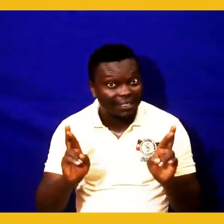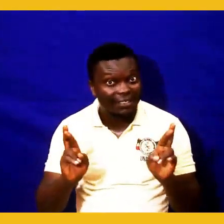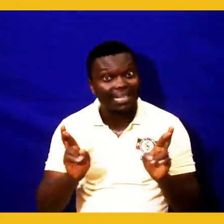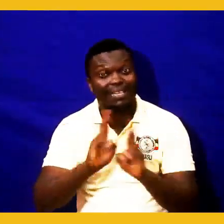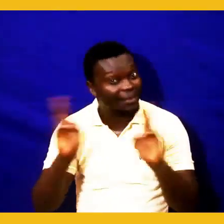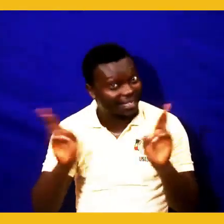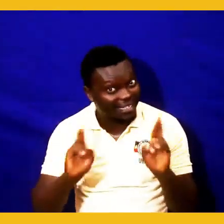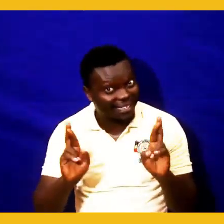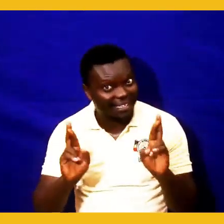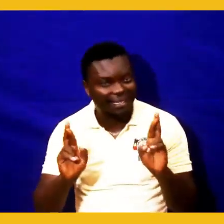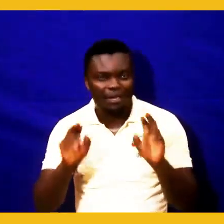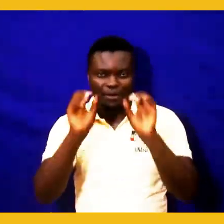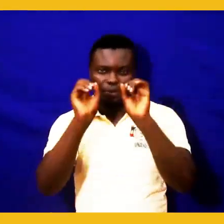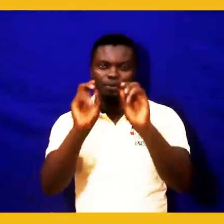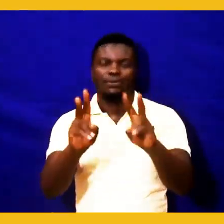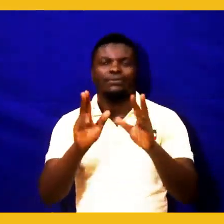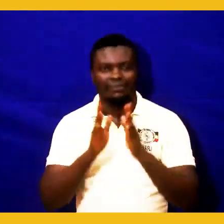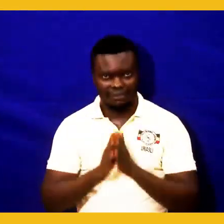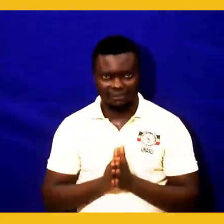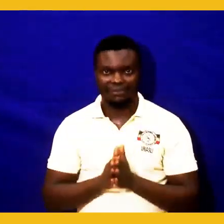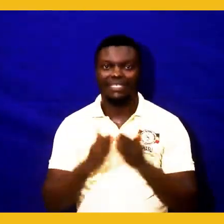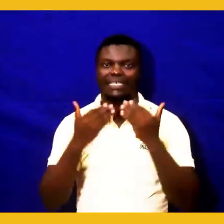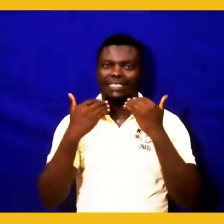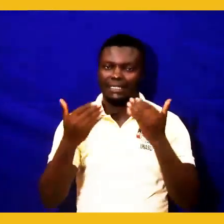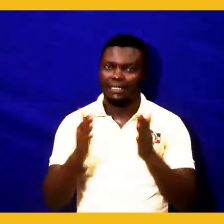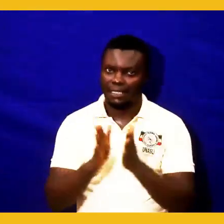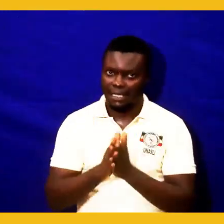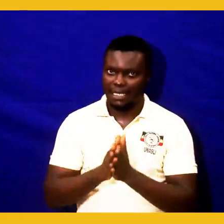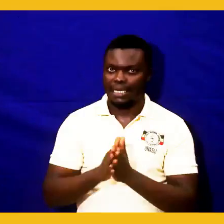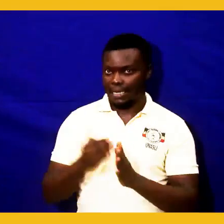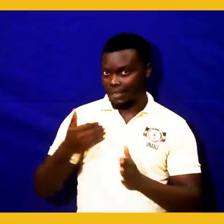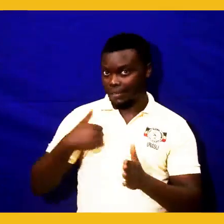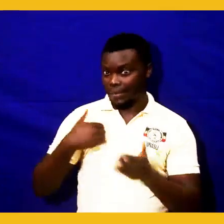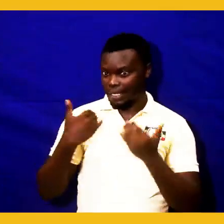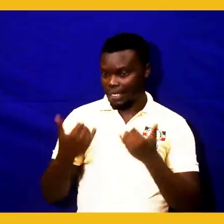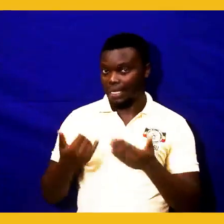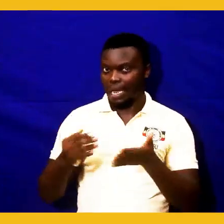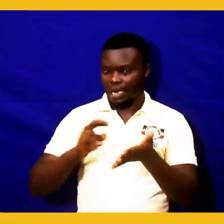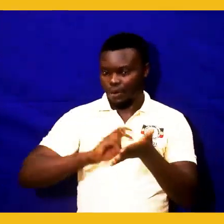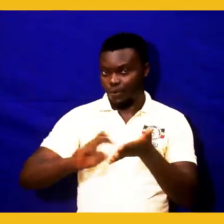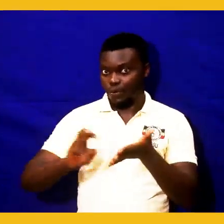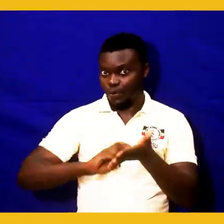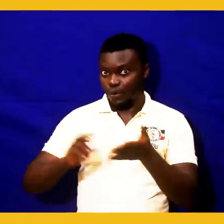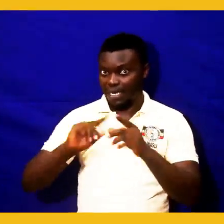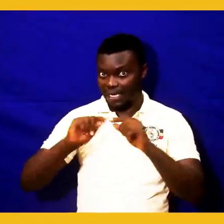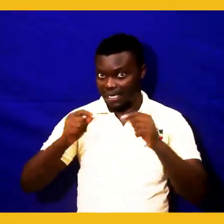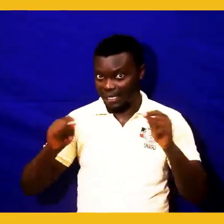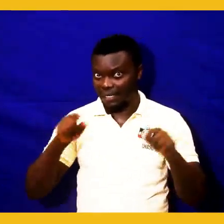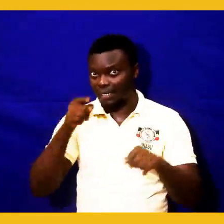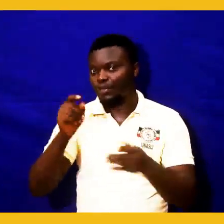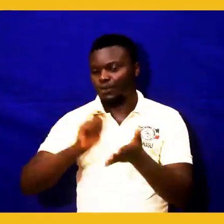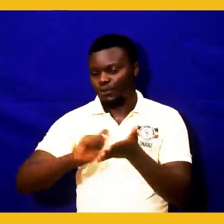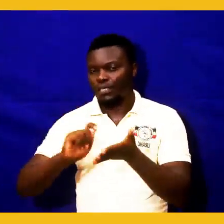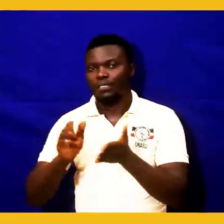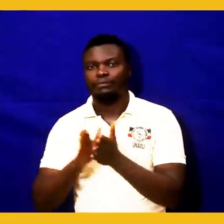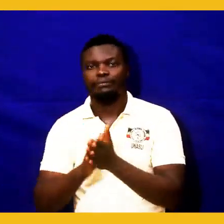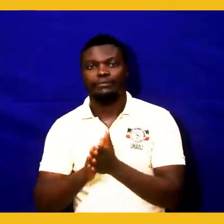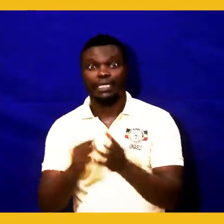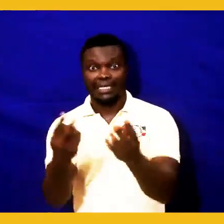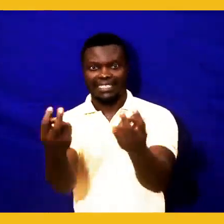So get your book ready and your pencil or pen, and I read and you